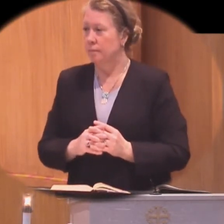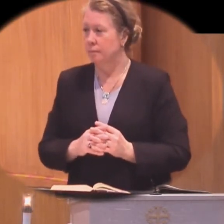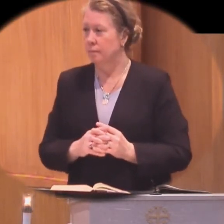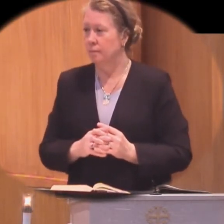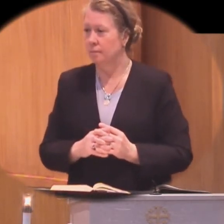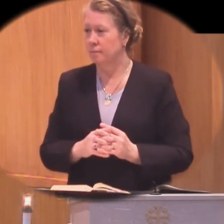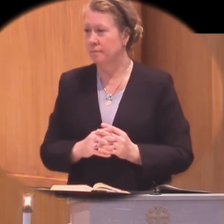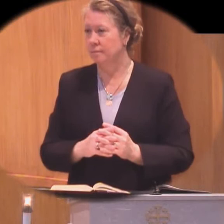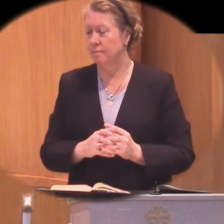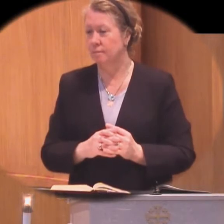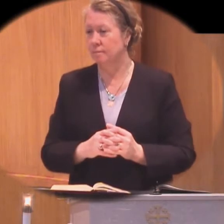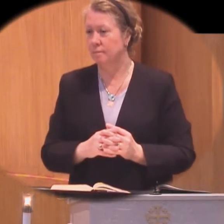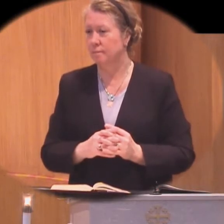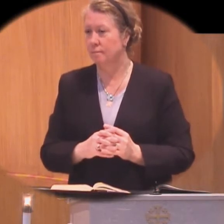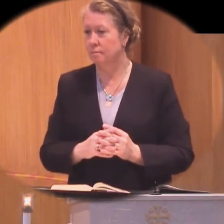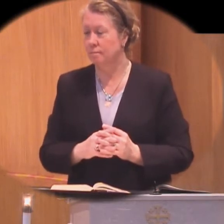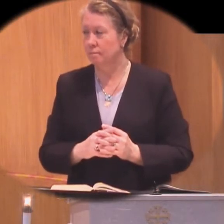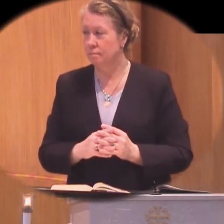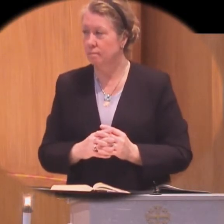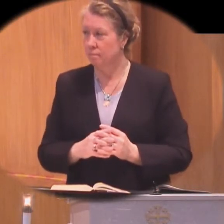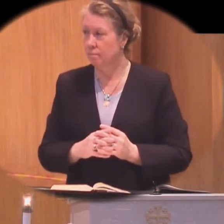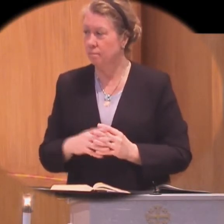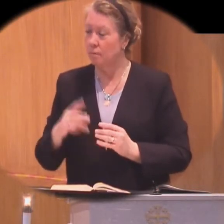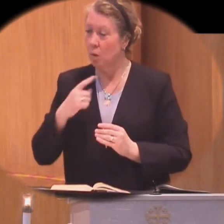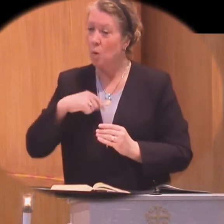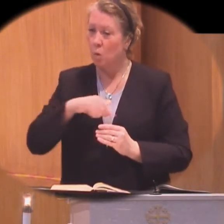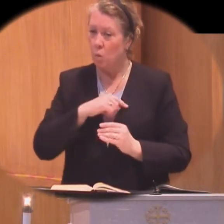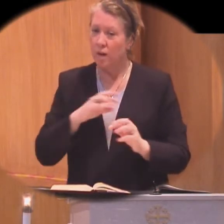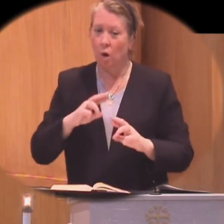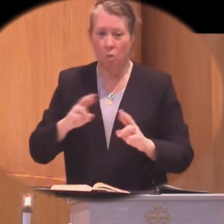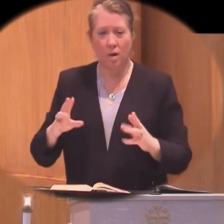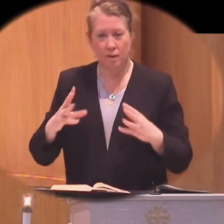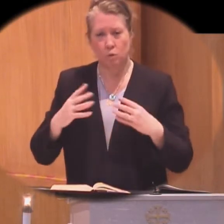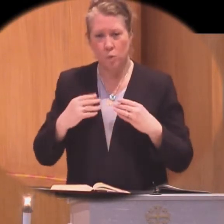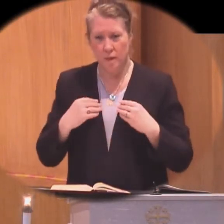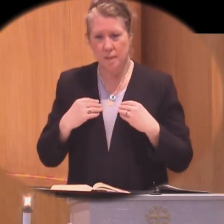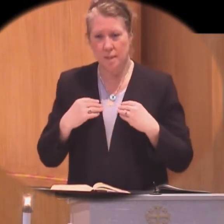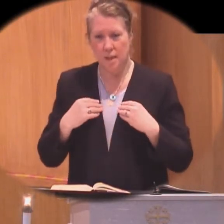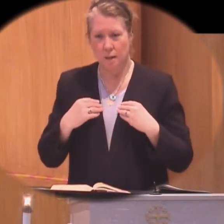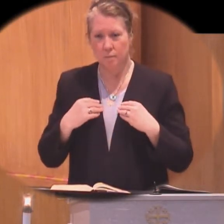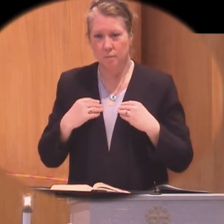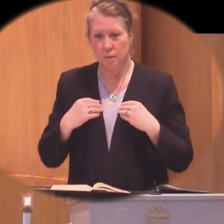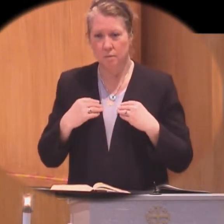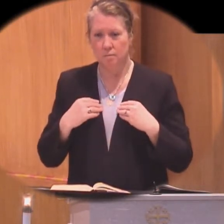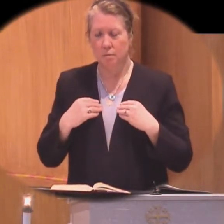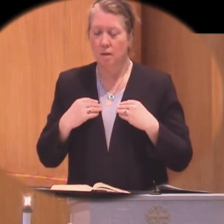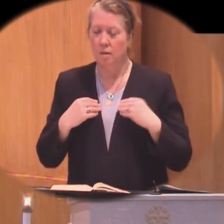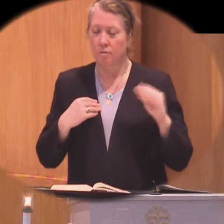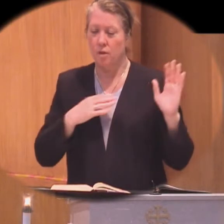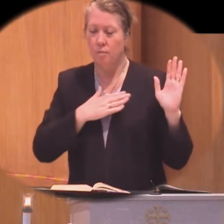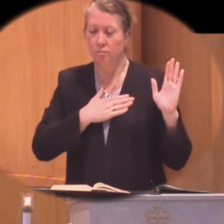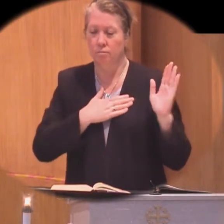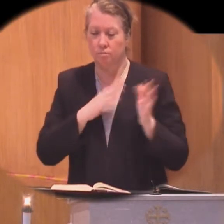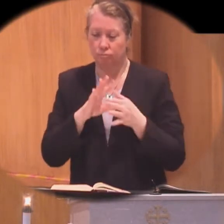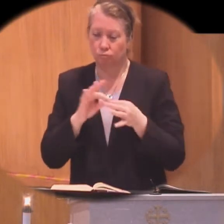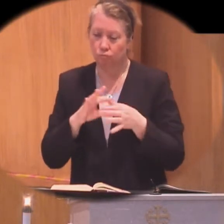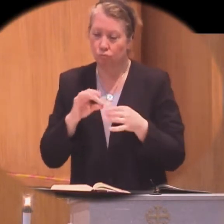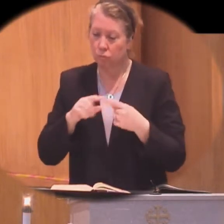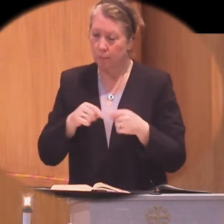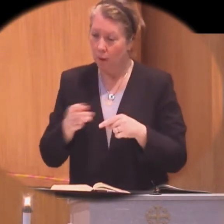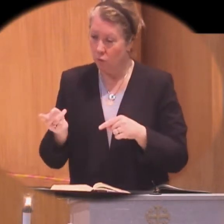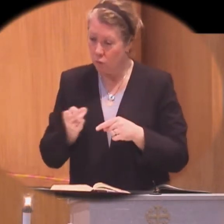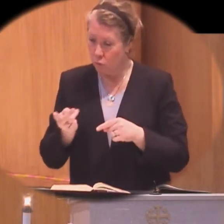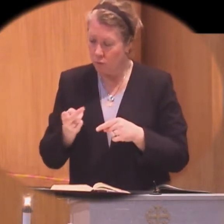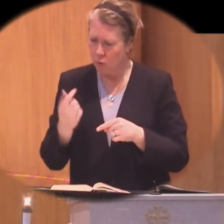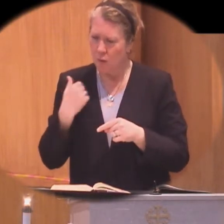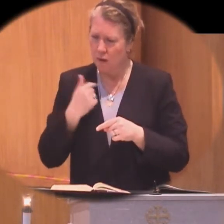Our assembly, are you ready to support the testimony expressed about these candidates and include them in your prayer and affection as we